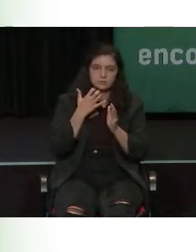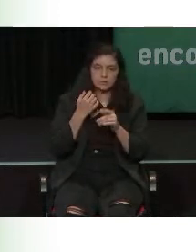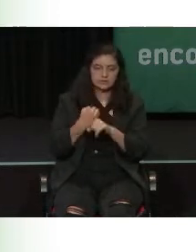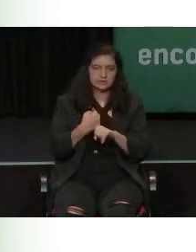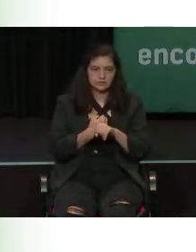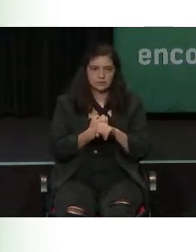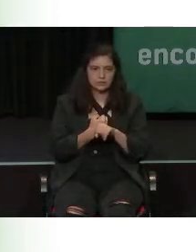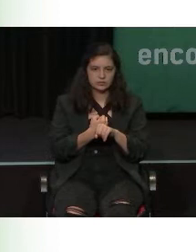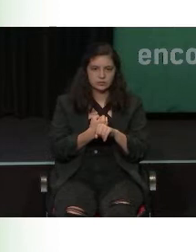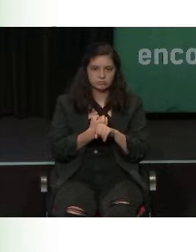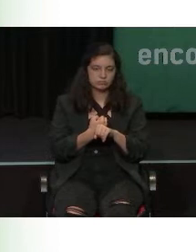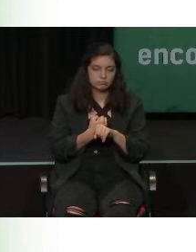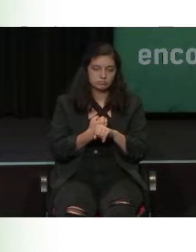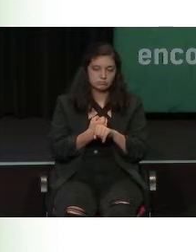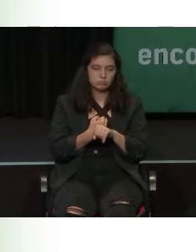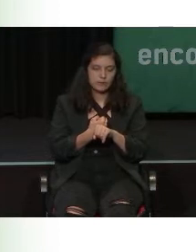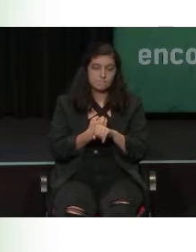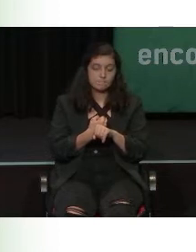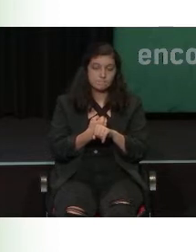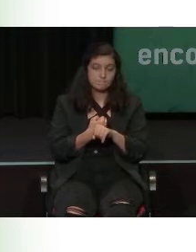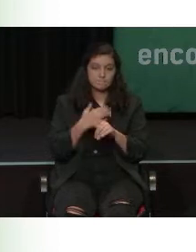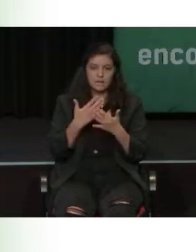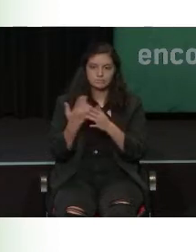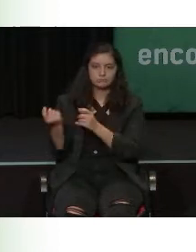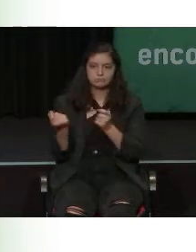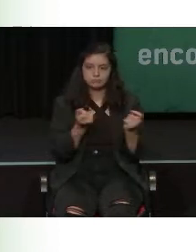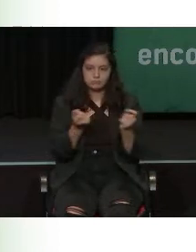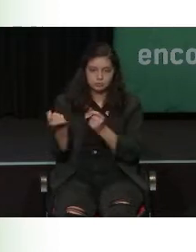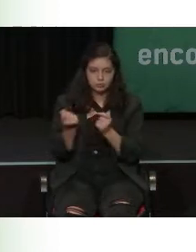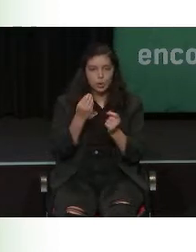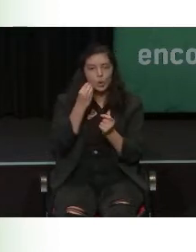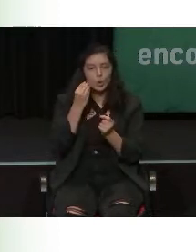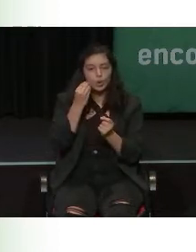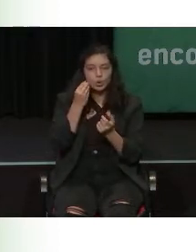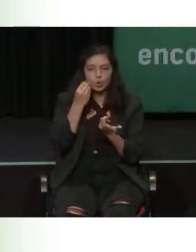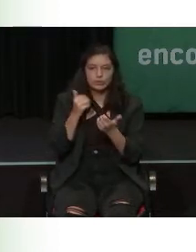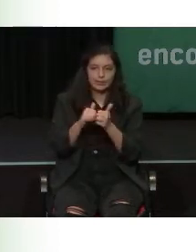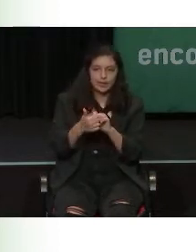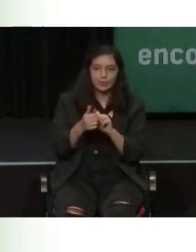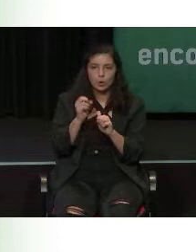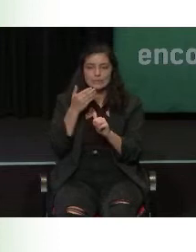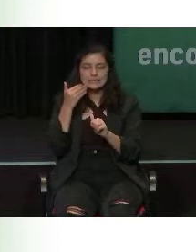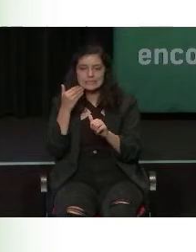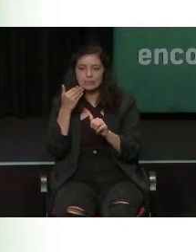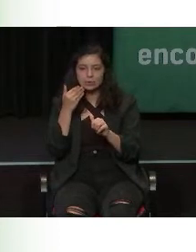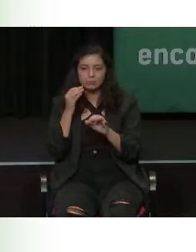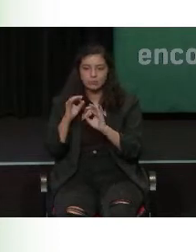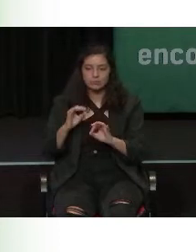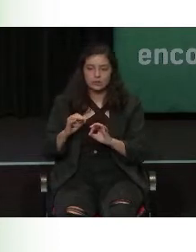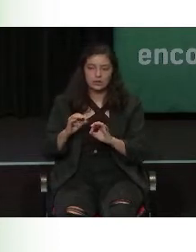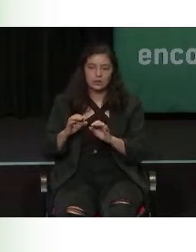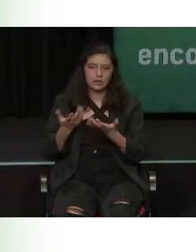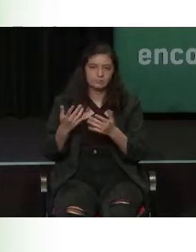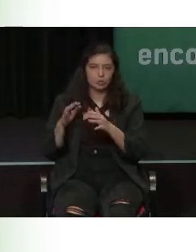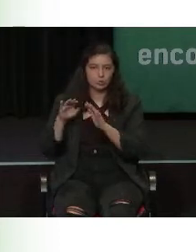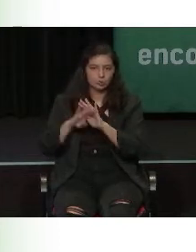Task Force, there has been a discussion about how we adapt our current population-based screening programs